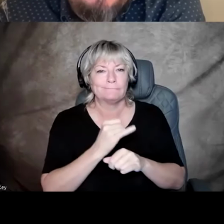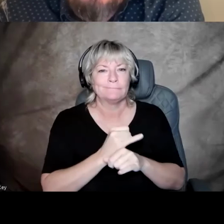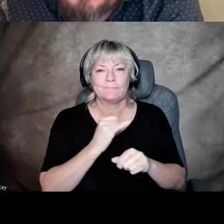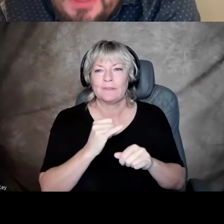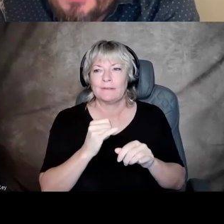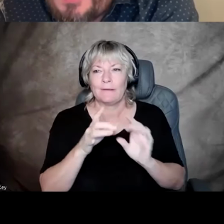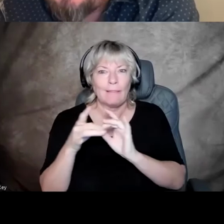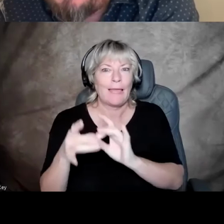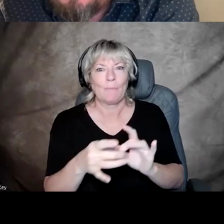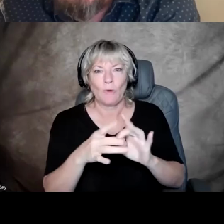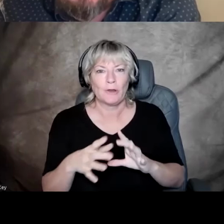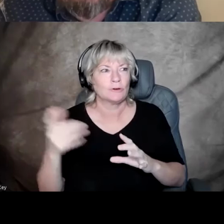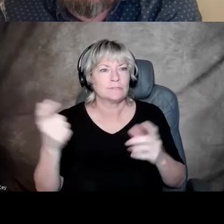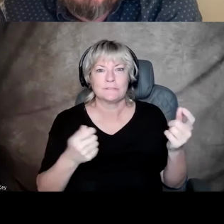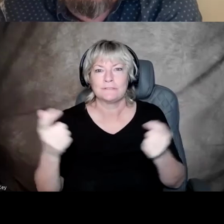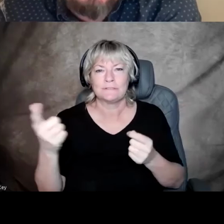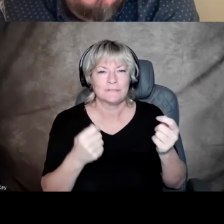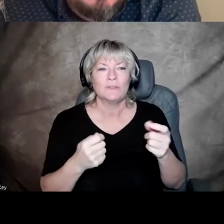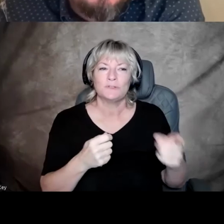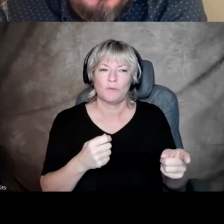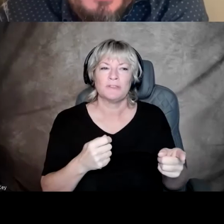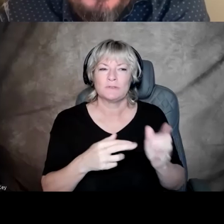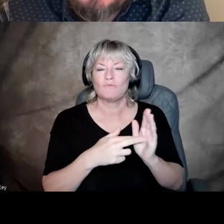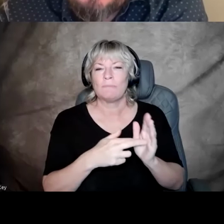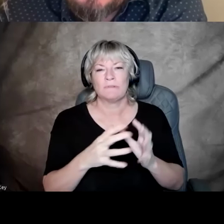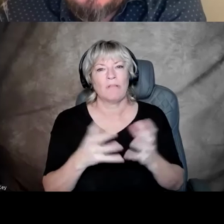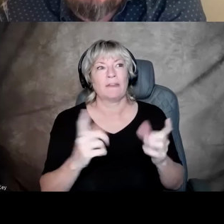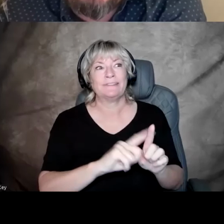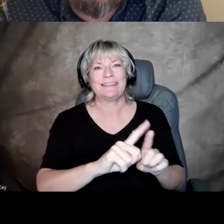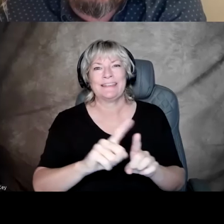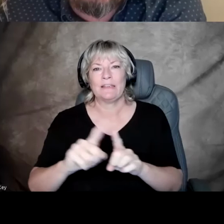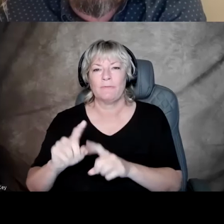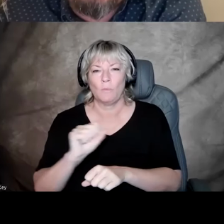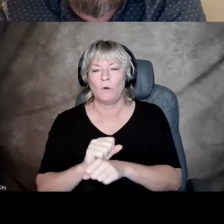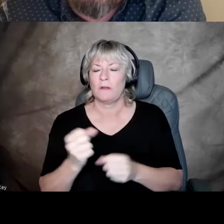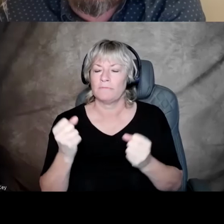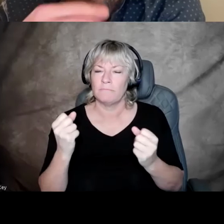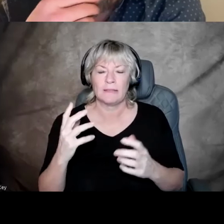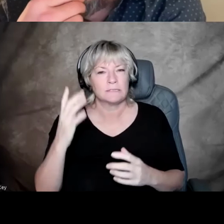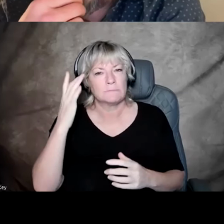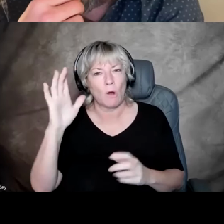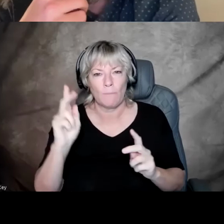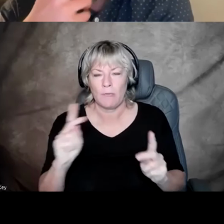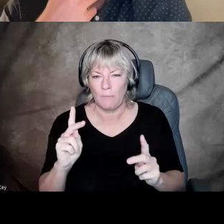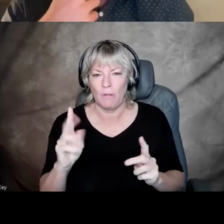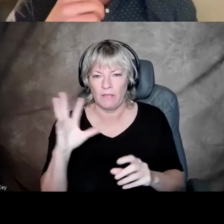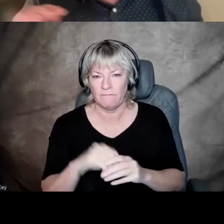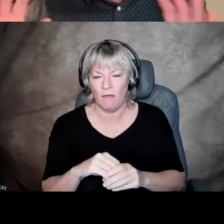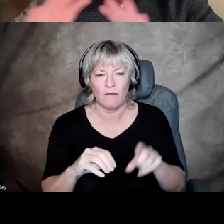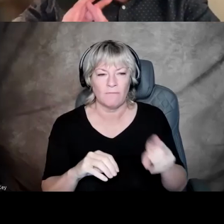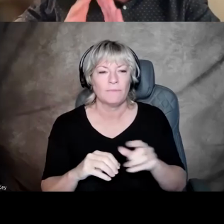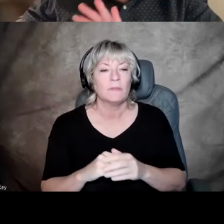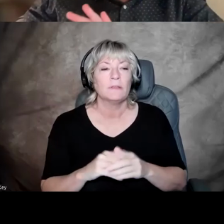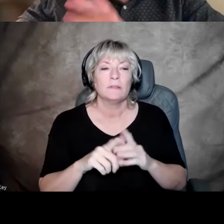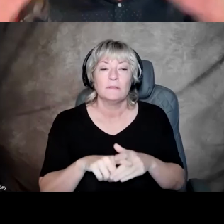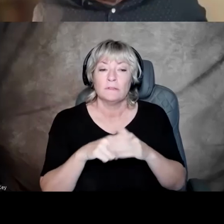And so I'm representing a lot of different work by some really smart people. And so it's fun to put this in front of you all. But maybe to start with